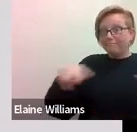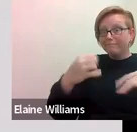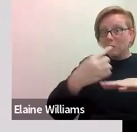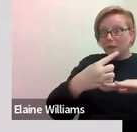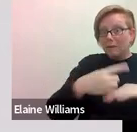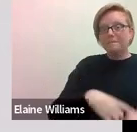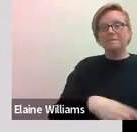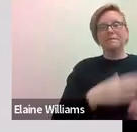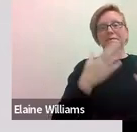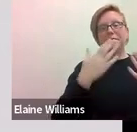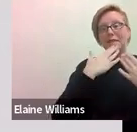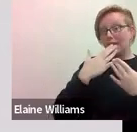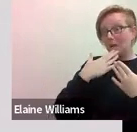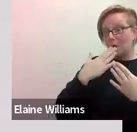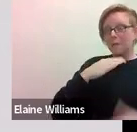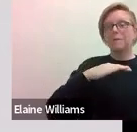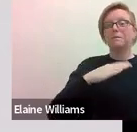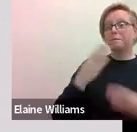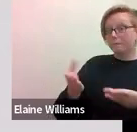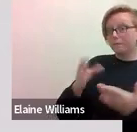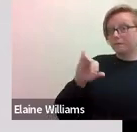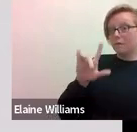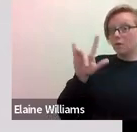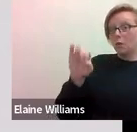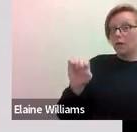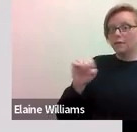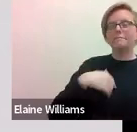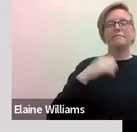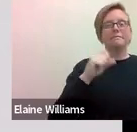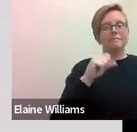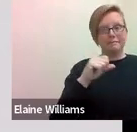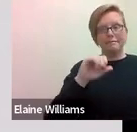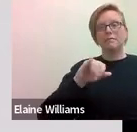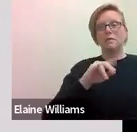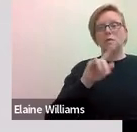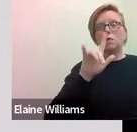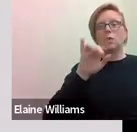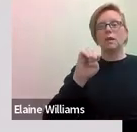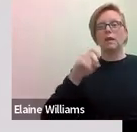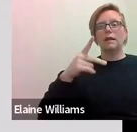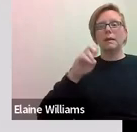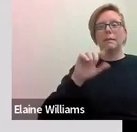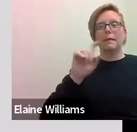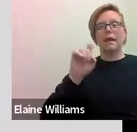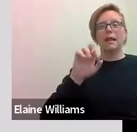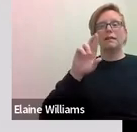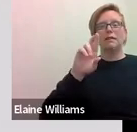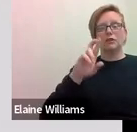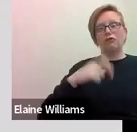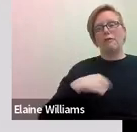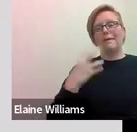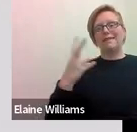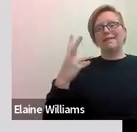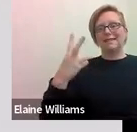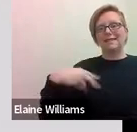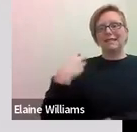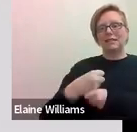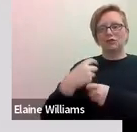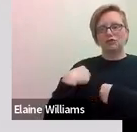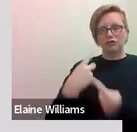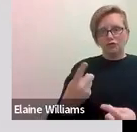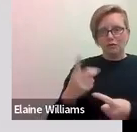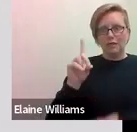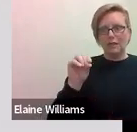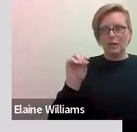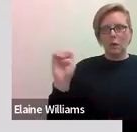Julie. I'm Julie Pelletier. I've been with the DOE, in the middle of my 6th year. Prior to that, I was